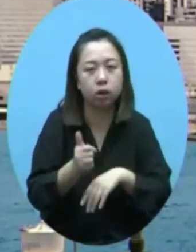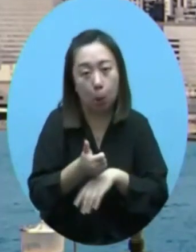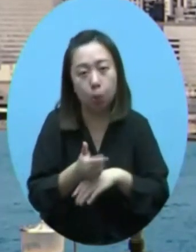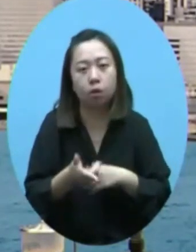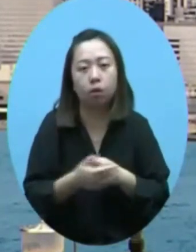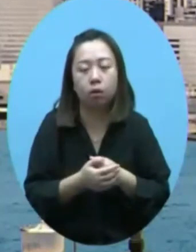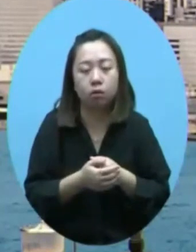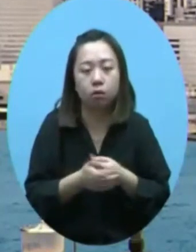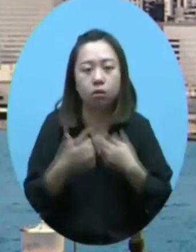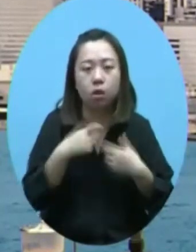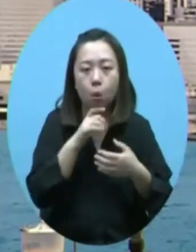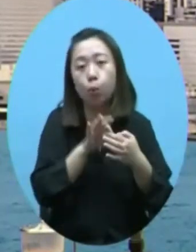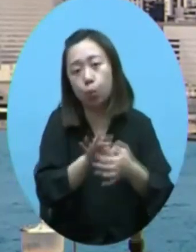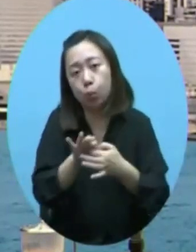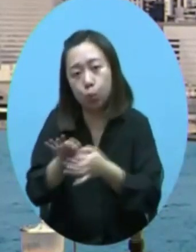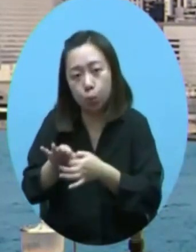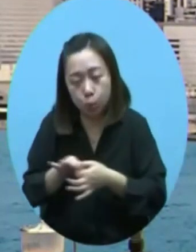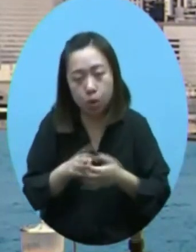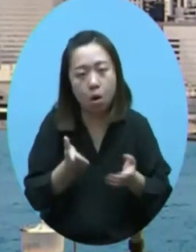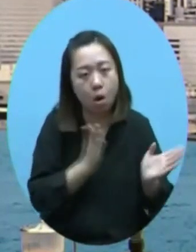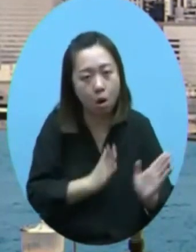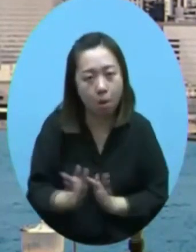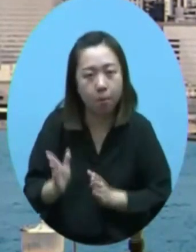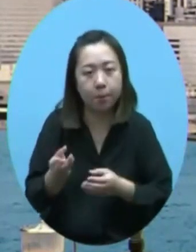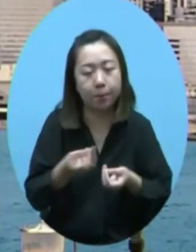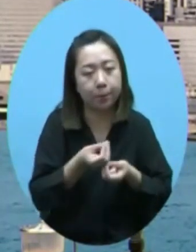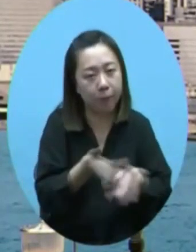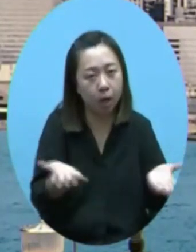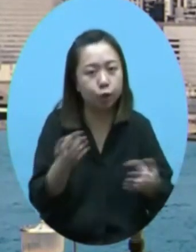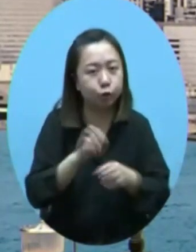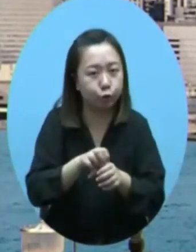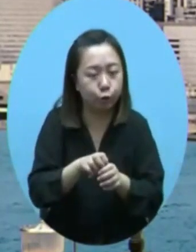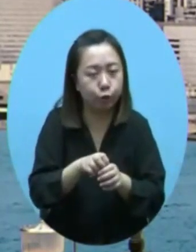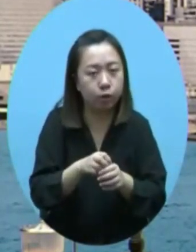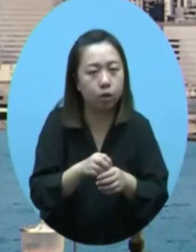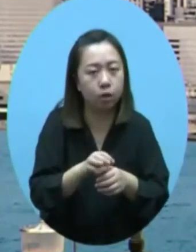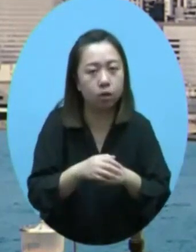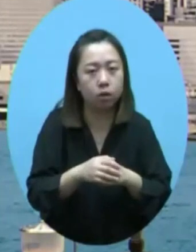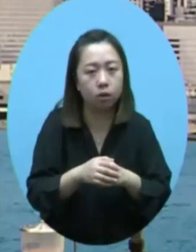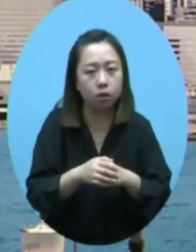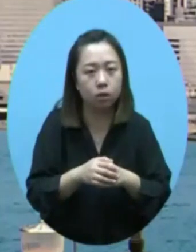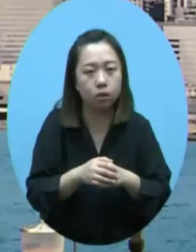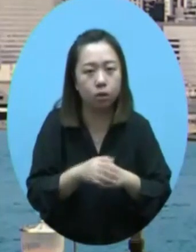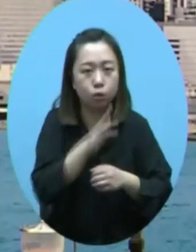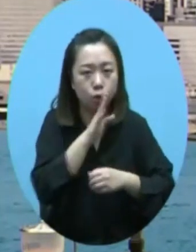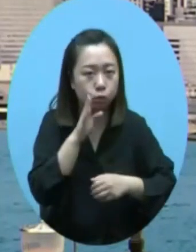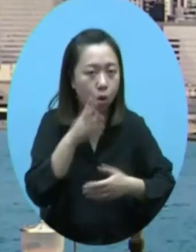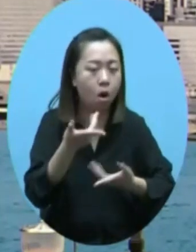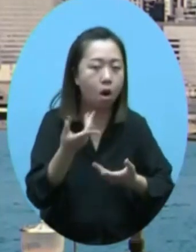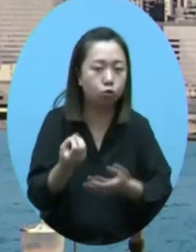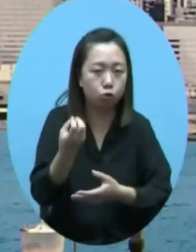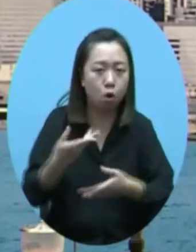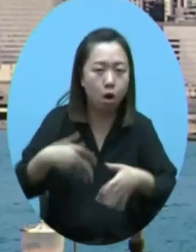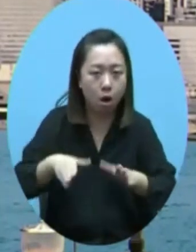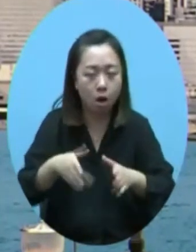wet market or the shopping center could be a source of transmission. So we'll be handing out bottles